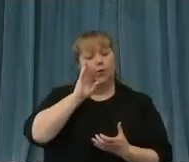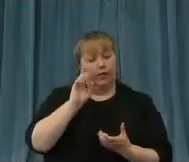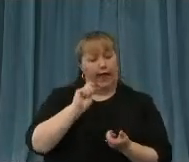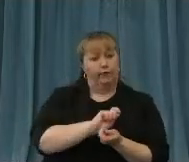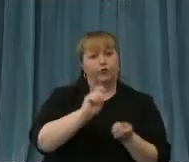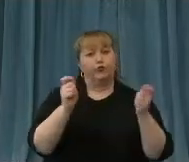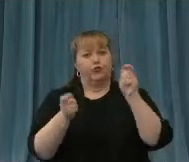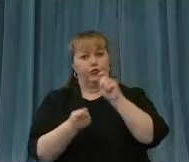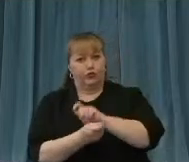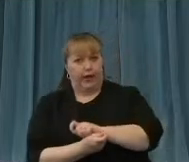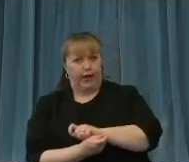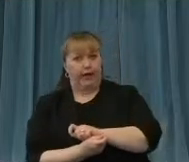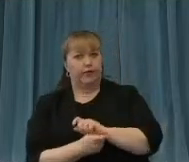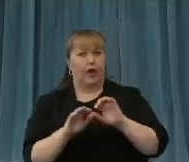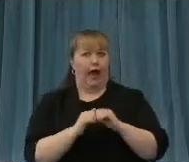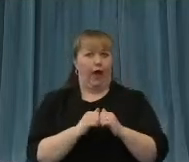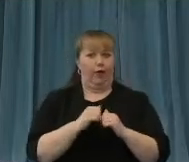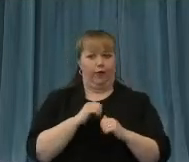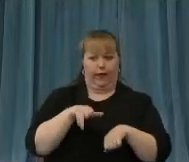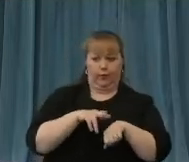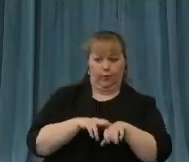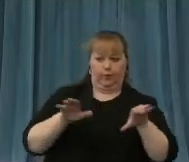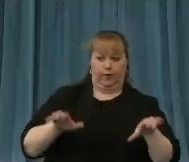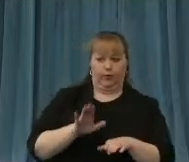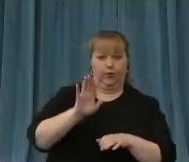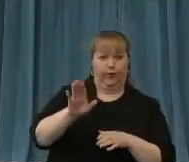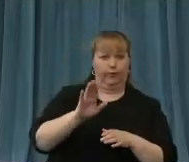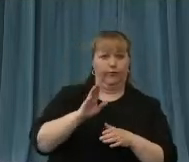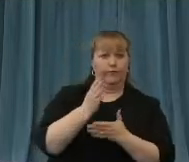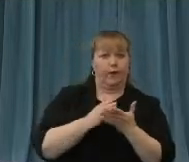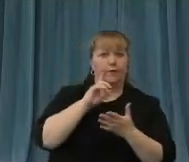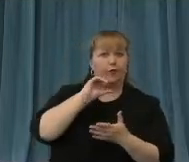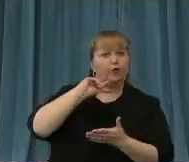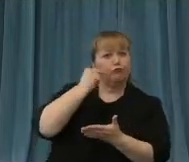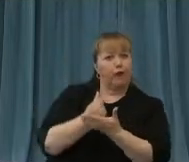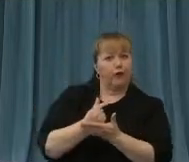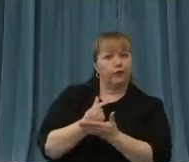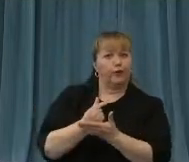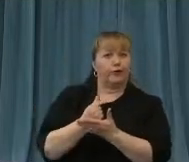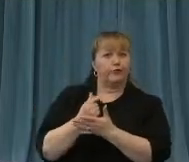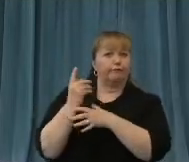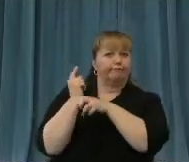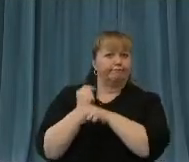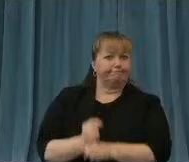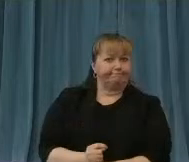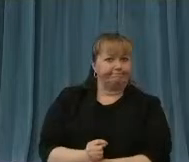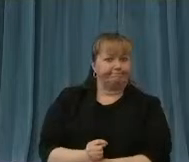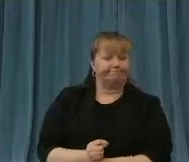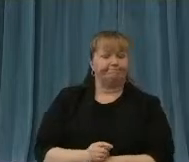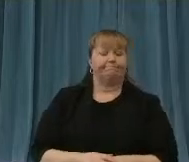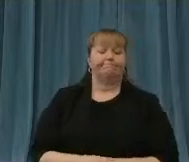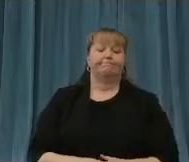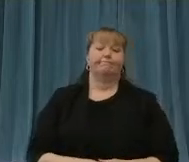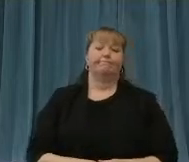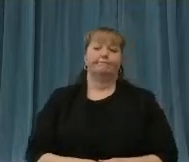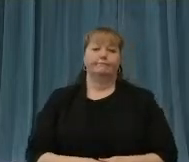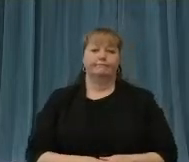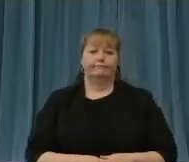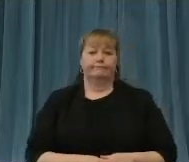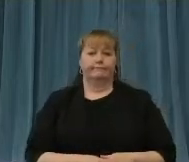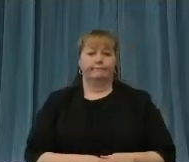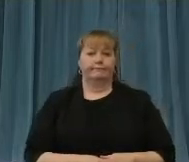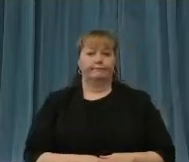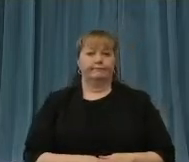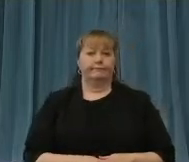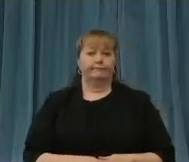that they have been looking forward to throughout their entire high school career. What we have done is put policies in place